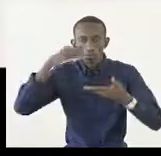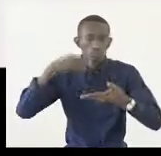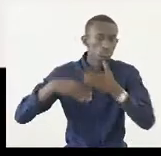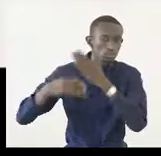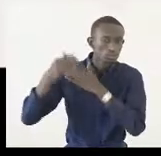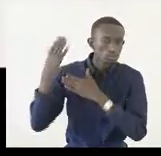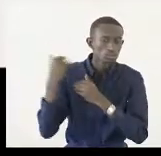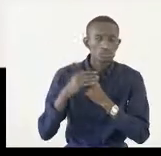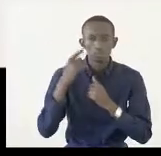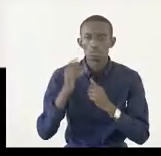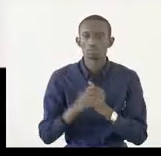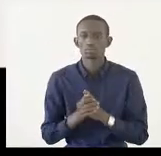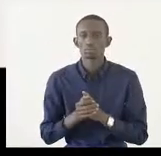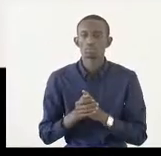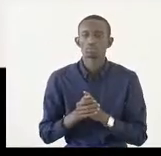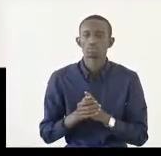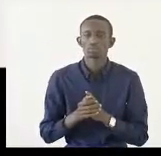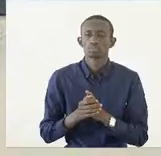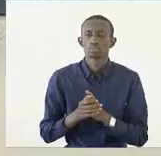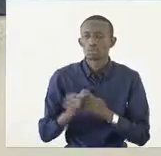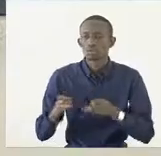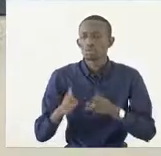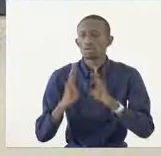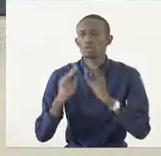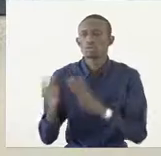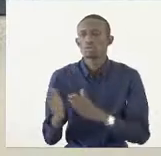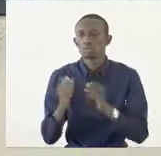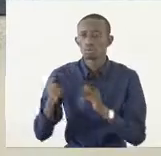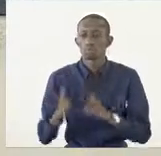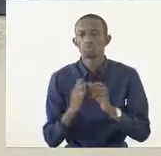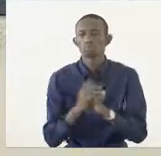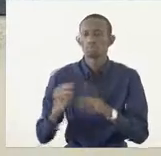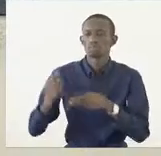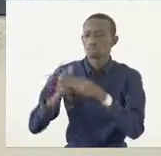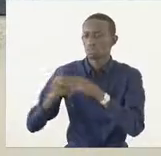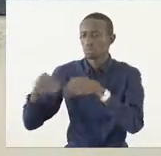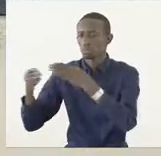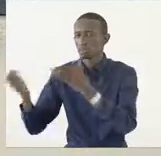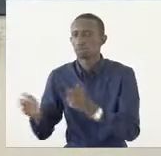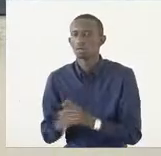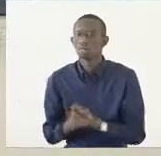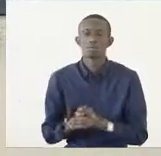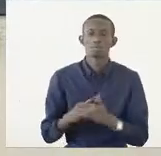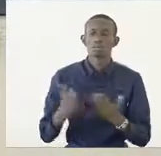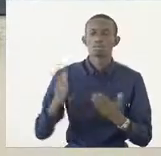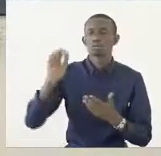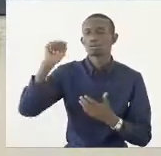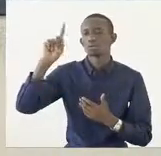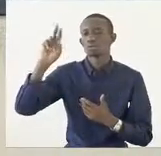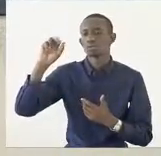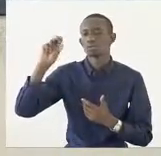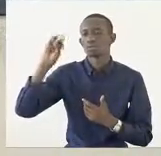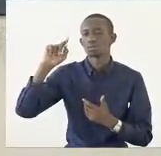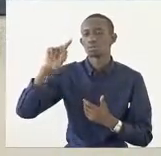preparation methods. We talked about the nomenclature of simple aromatic ketones and